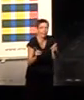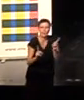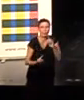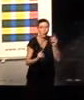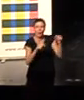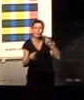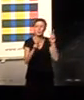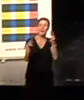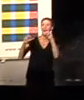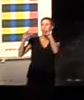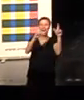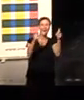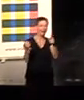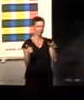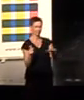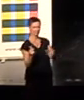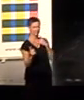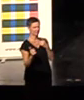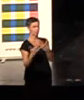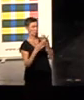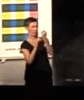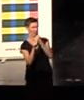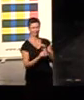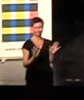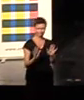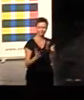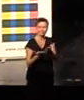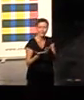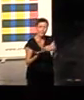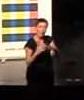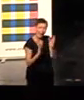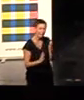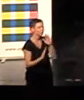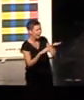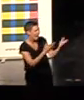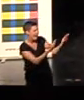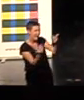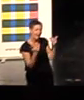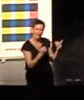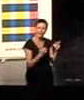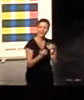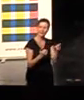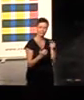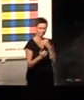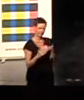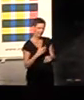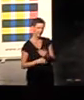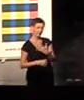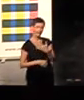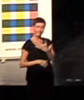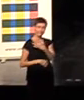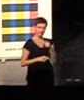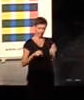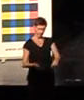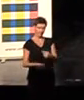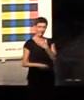was het doel is wil wat comeback wat we heft toe passief of course molenbeek groetjes less than 500 meters from